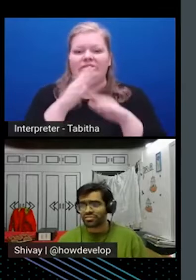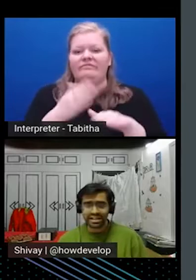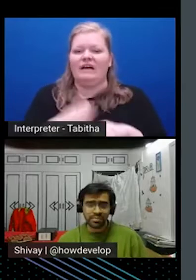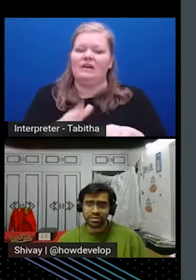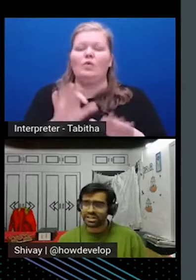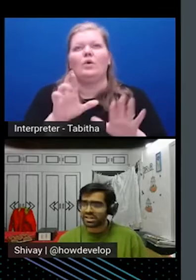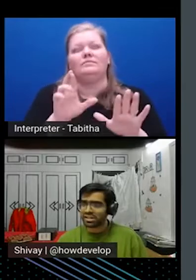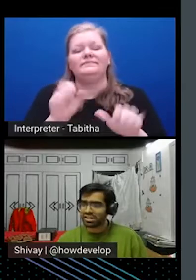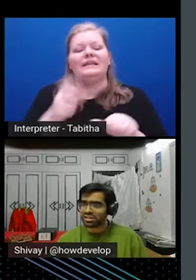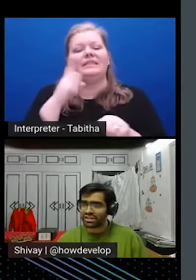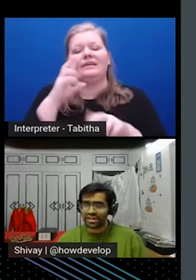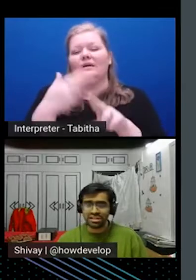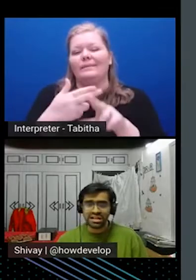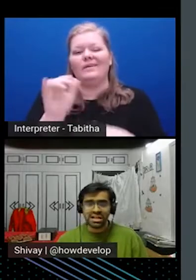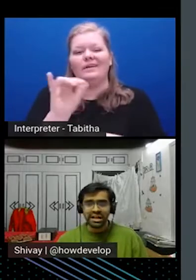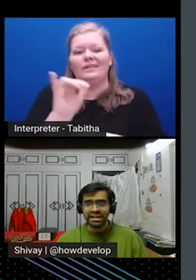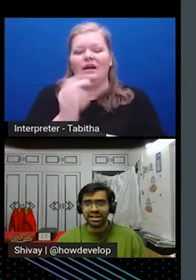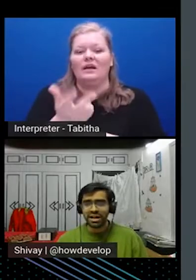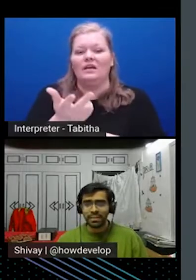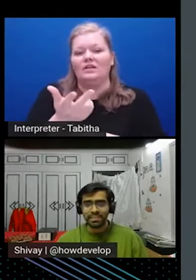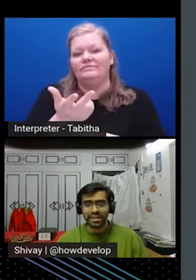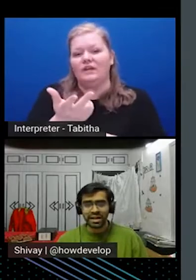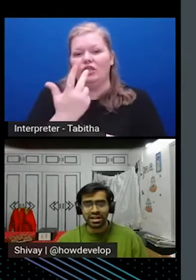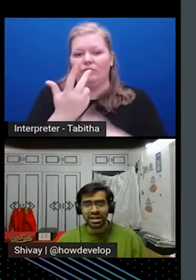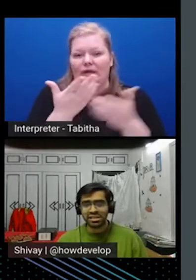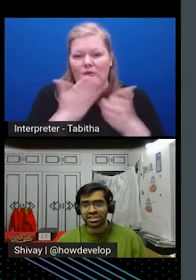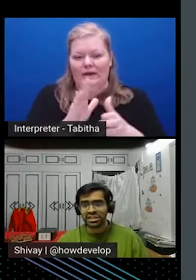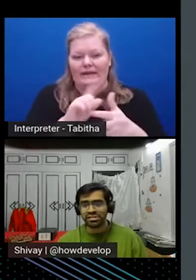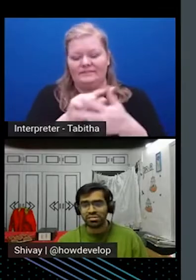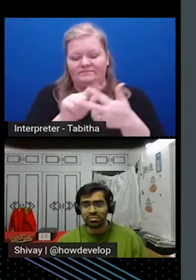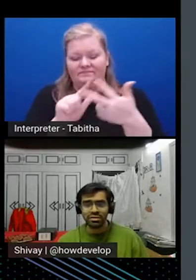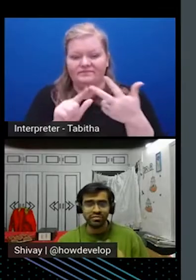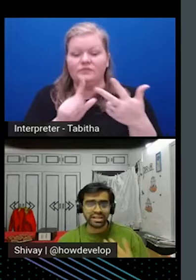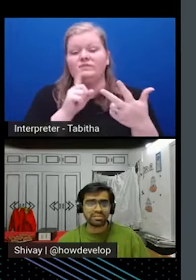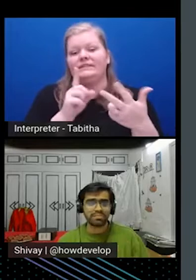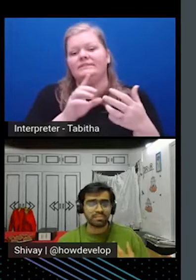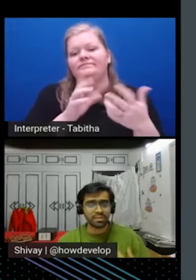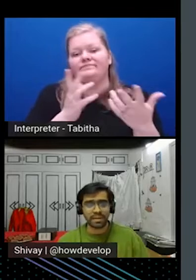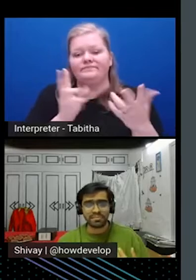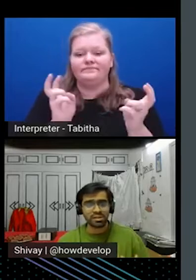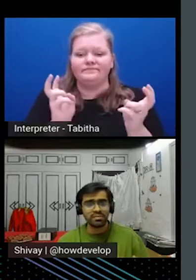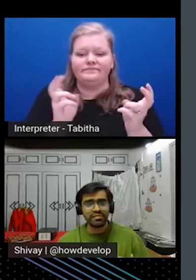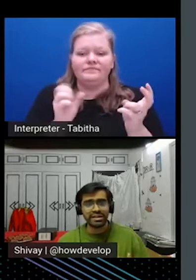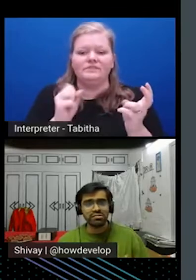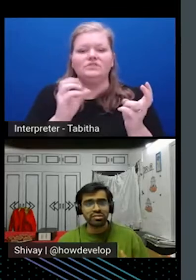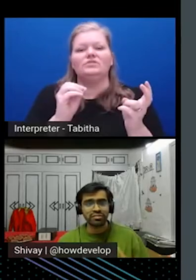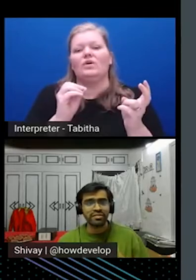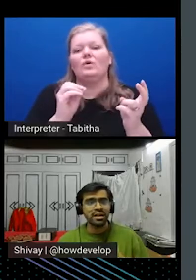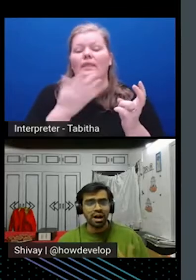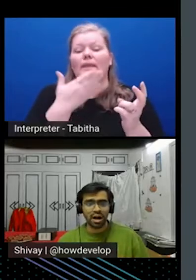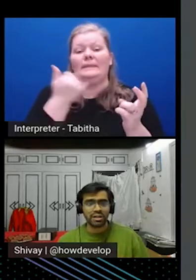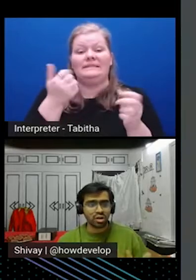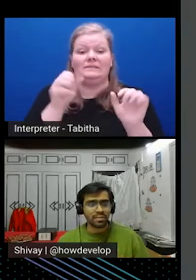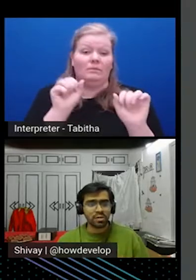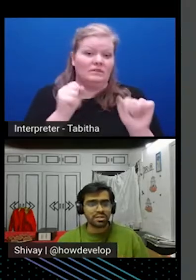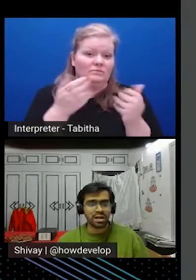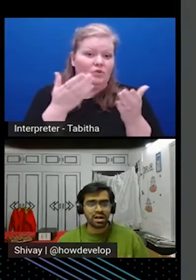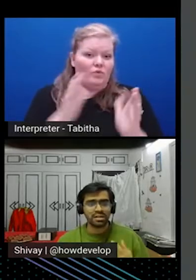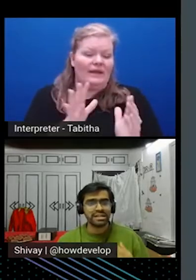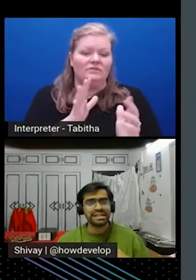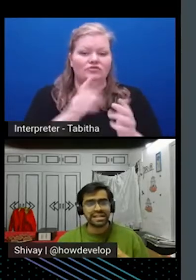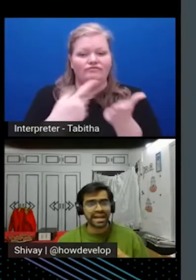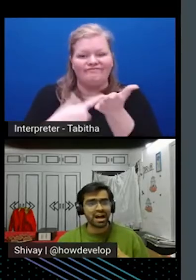can sort of think about it as in three ways, right? There are essentially, so the best possible way to sort of talk